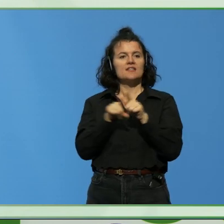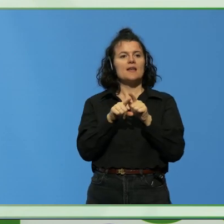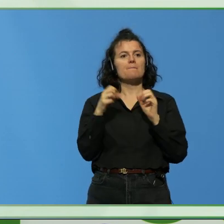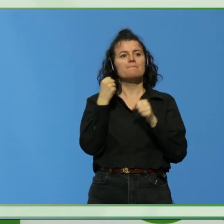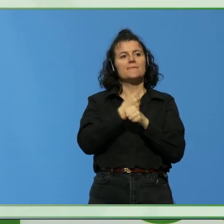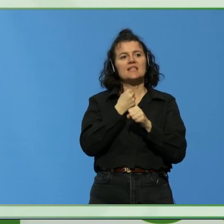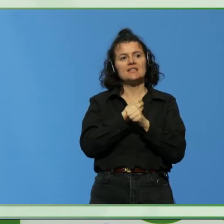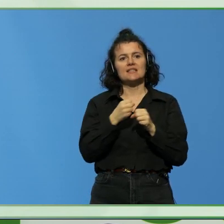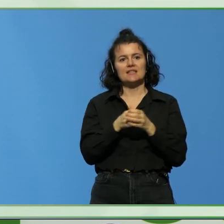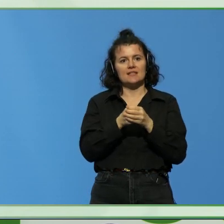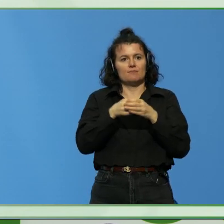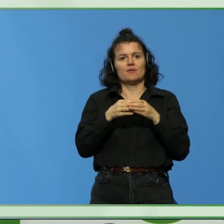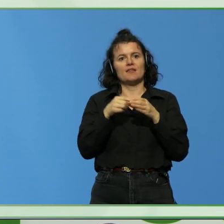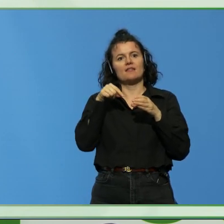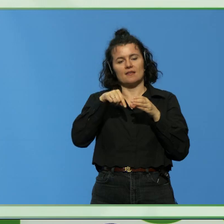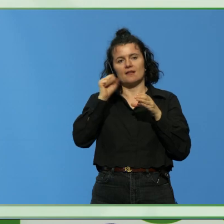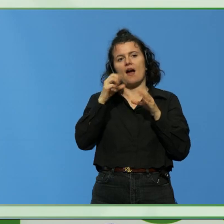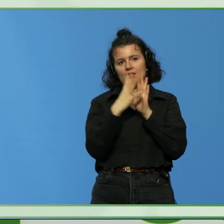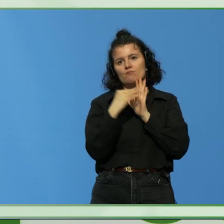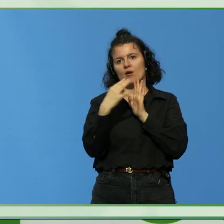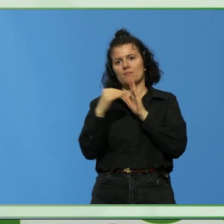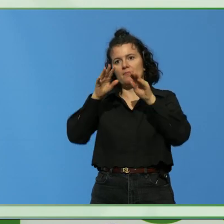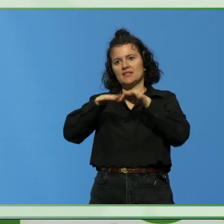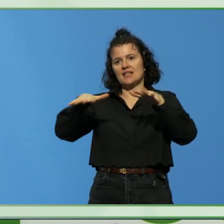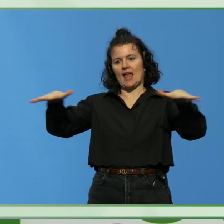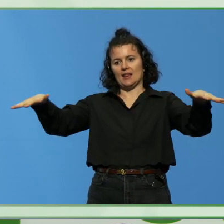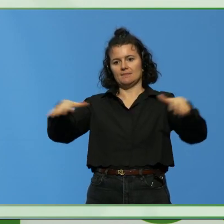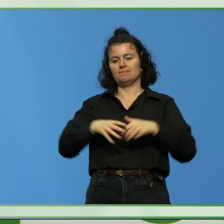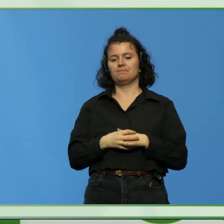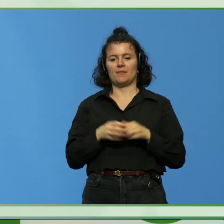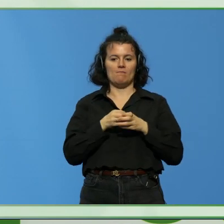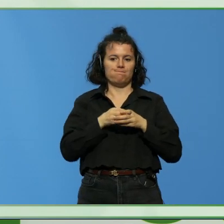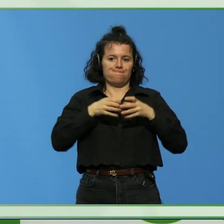Our plan in 2026, we are